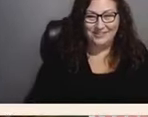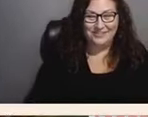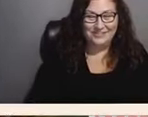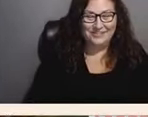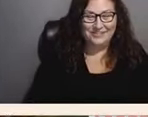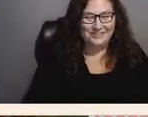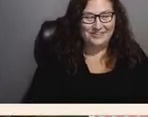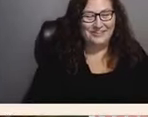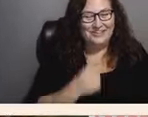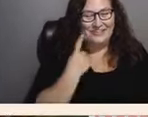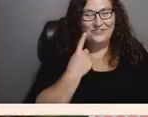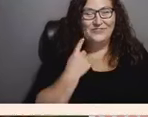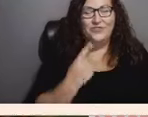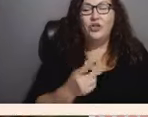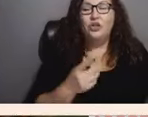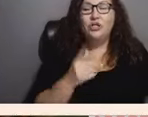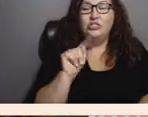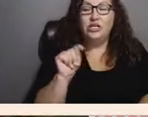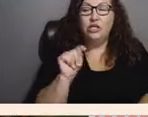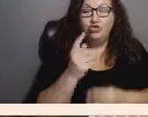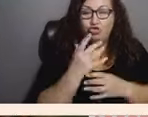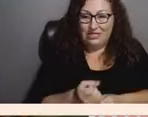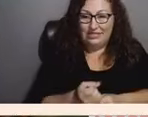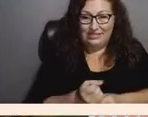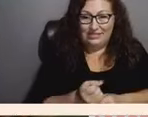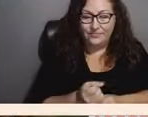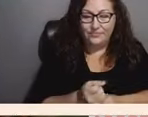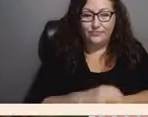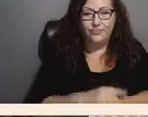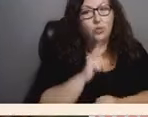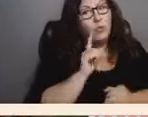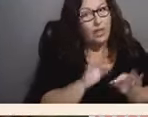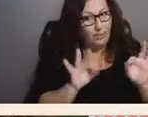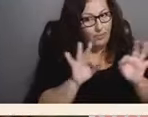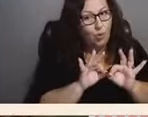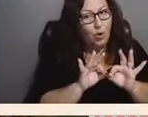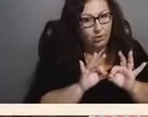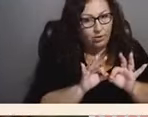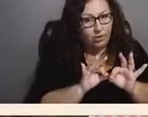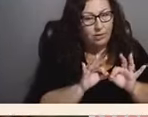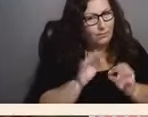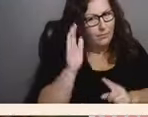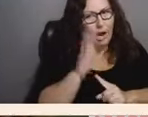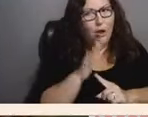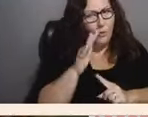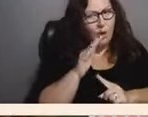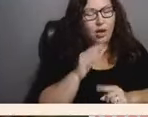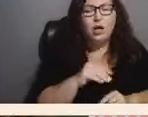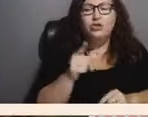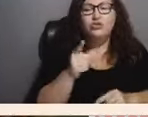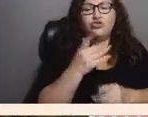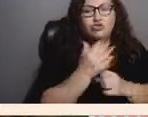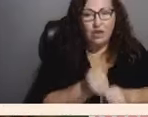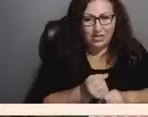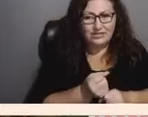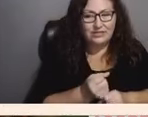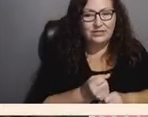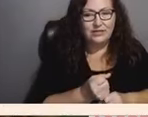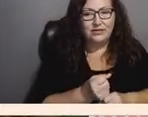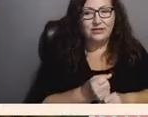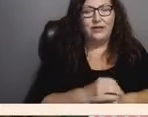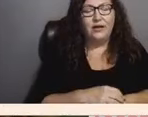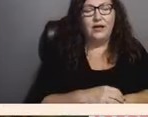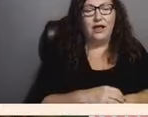Trust. Very important. Paramount. Trust. You evade the trust, and that's when it starts